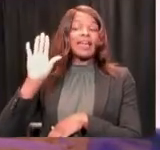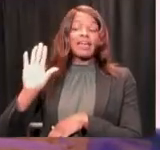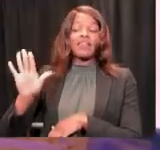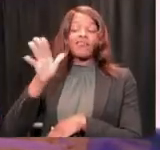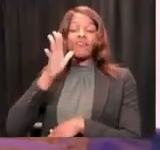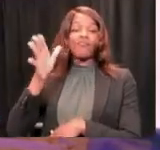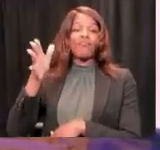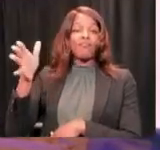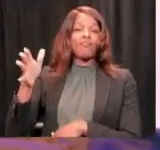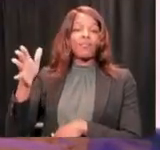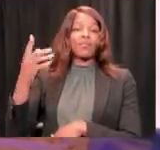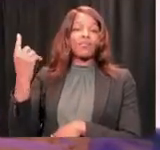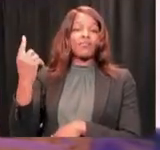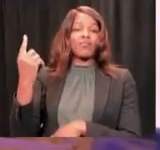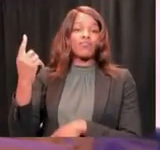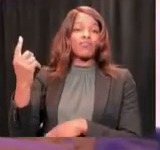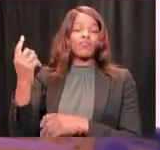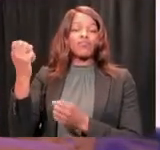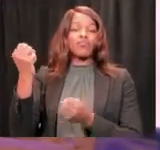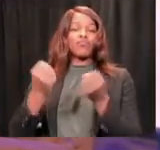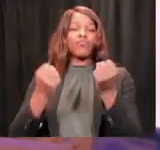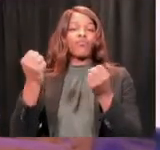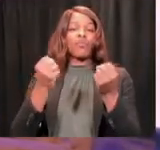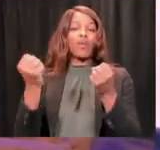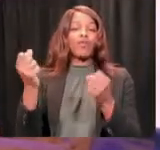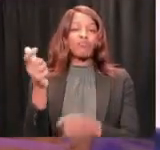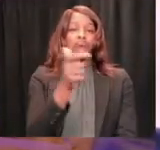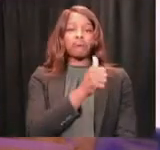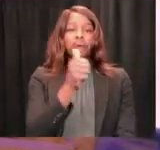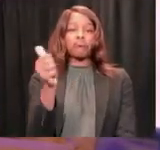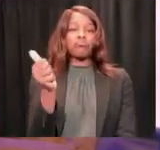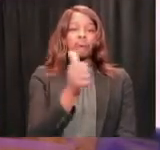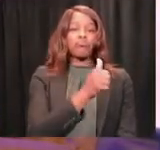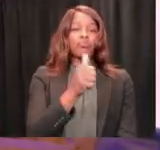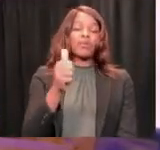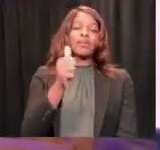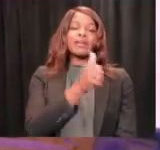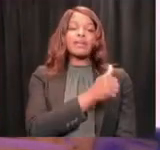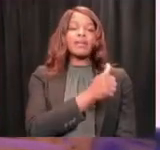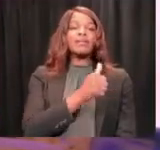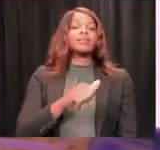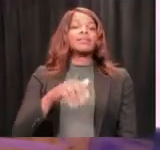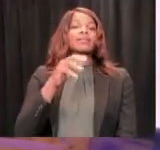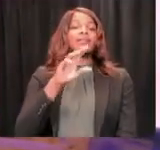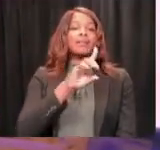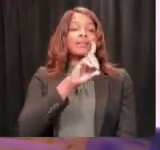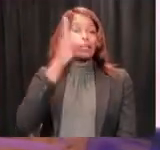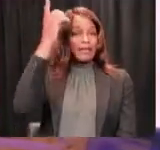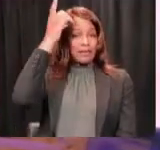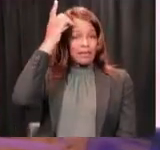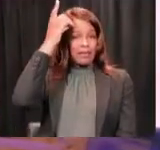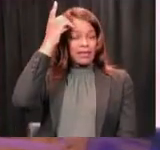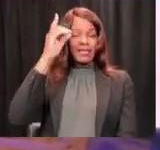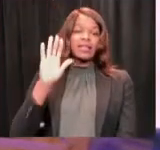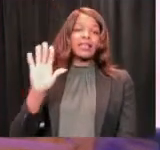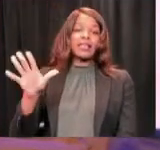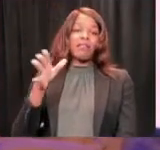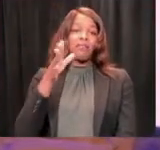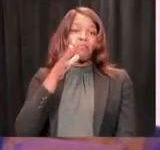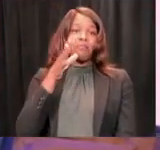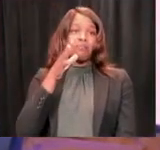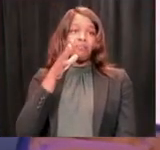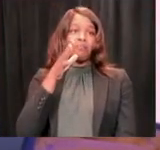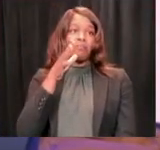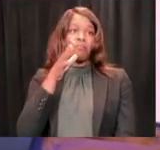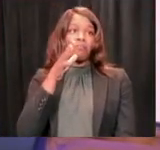be the one that would take him, drive him to Dallas once a week for piano lessons. It would be his mother who he would credit as being the one to